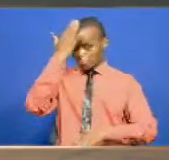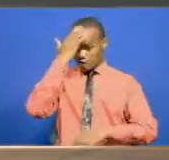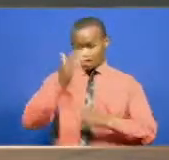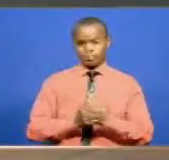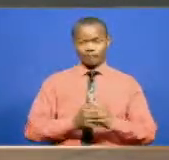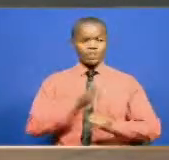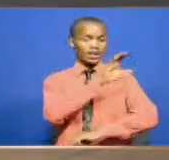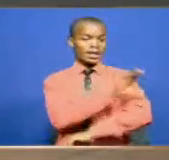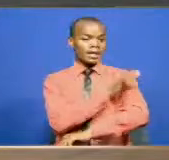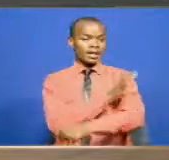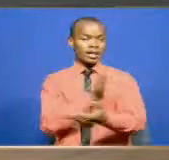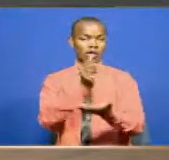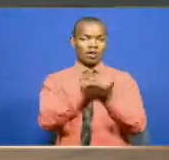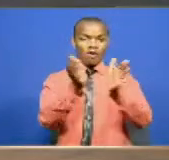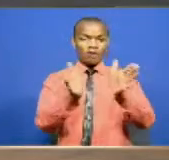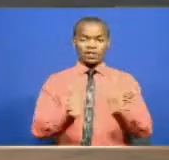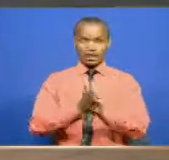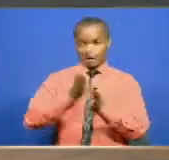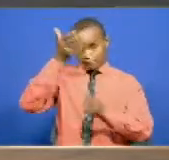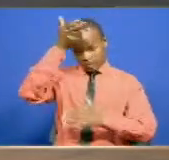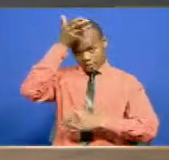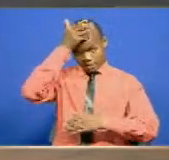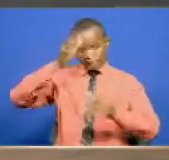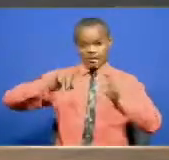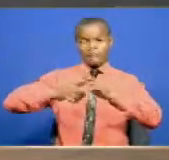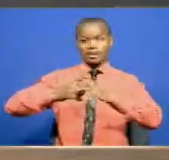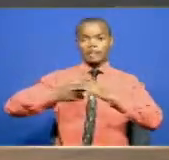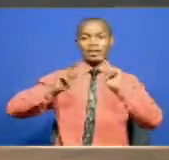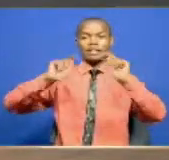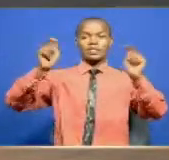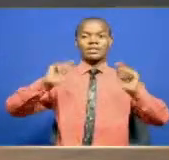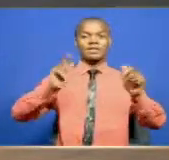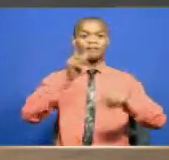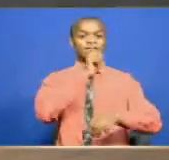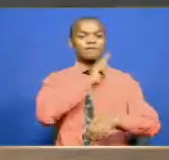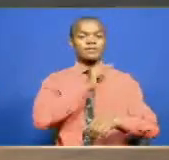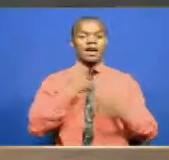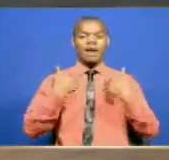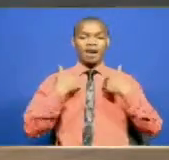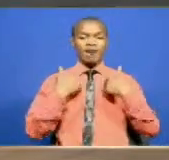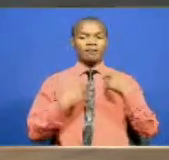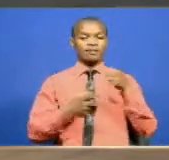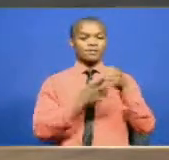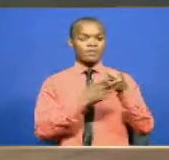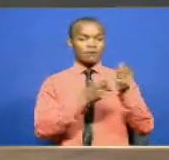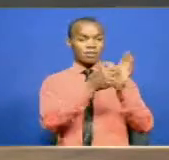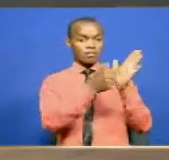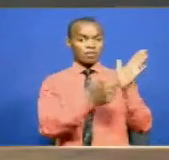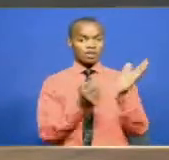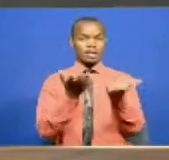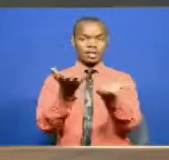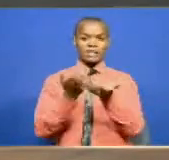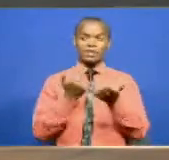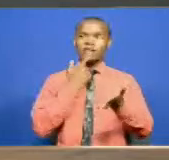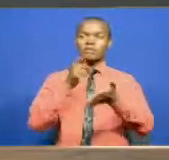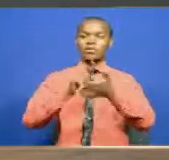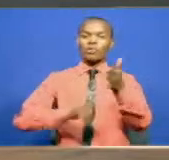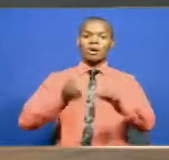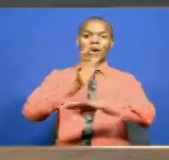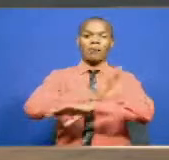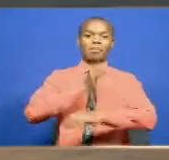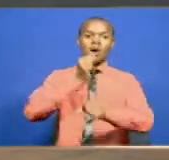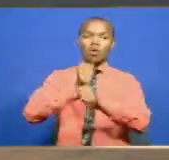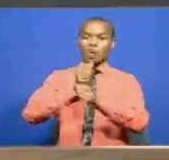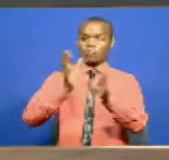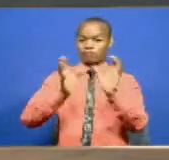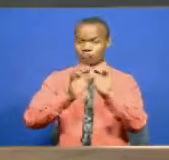officers and nurses began their strike, and in a 7-point demands, they say, among other things, they will not return to work